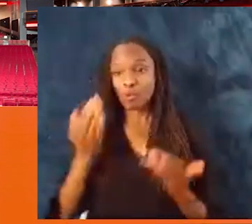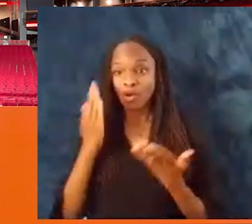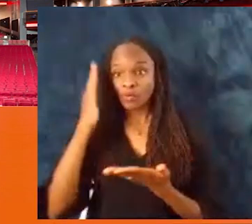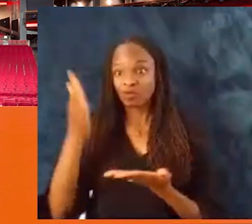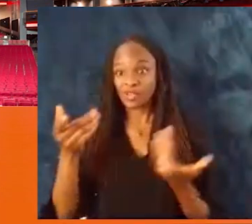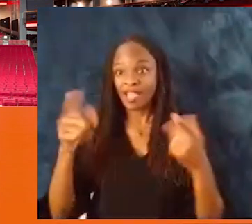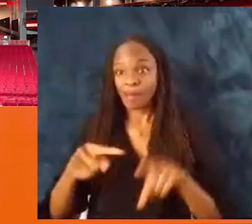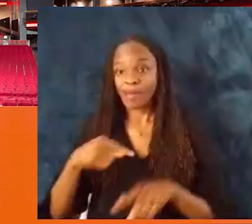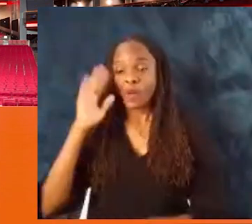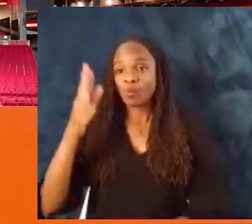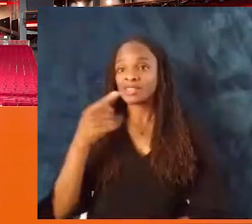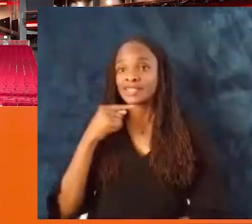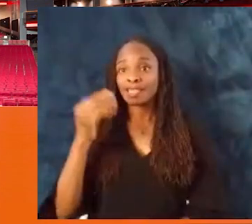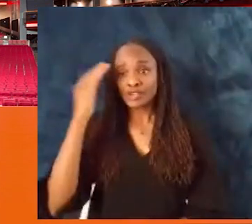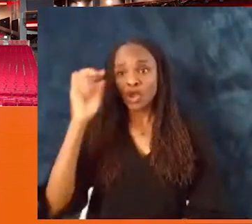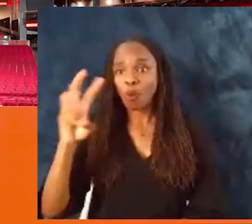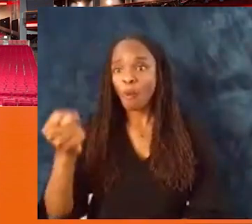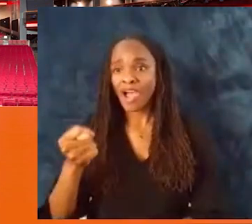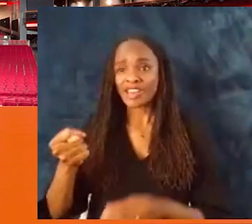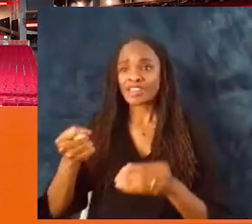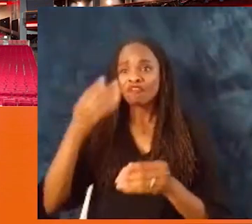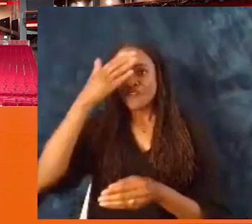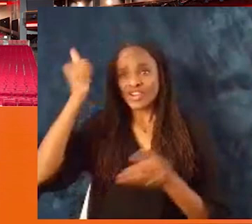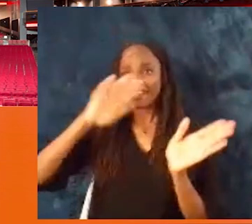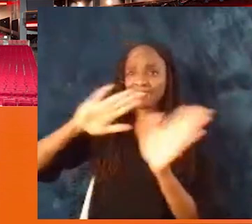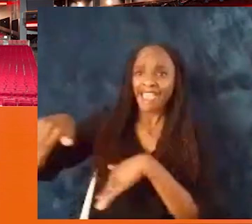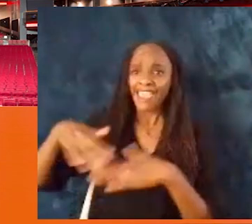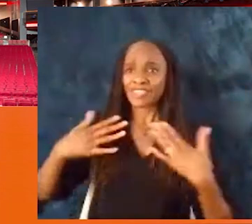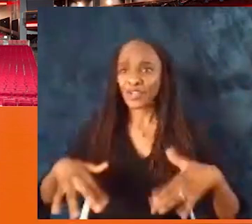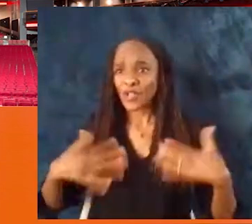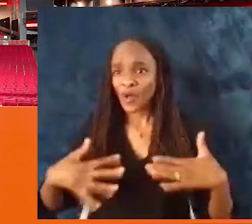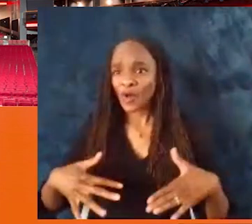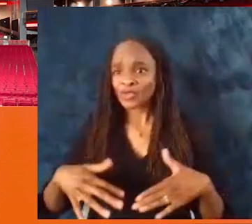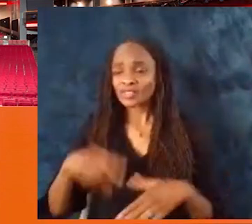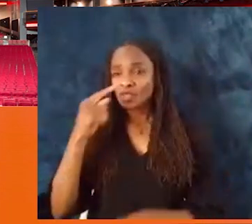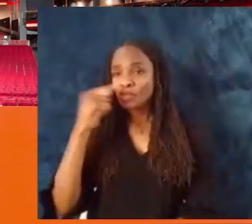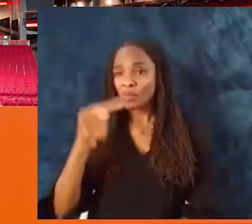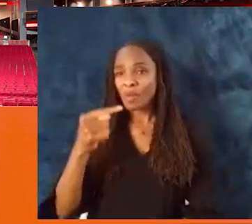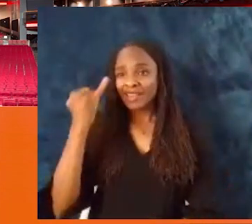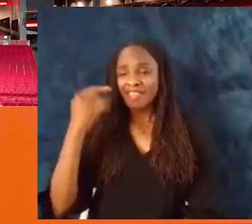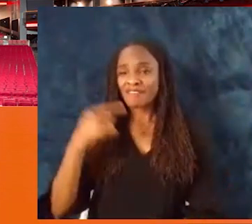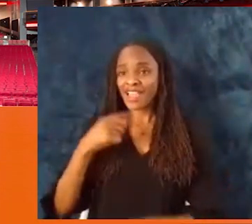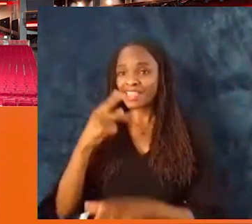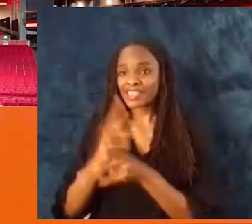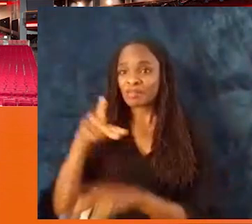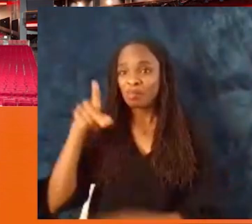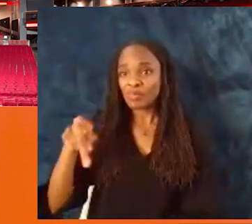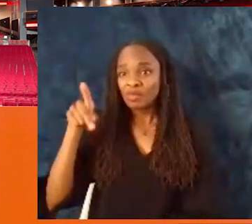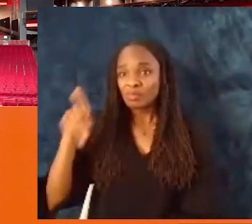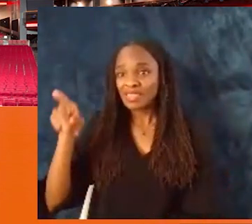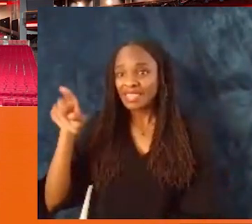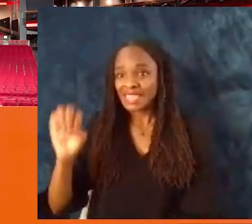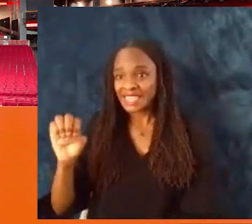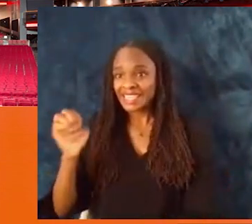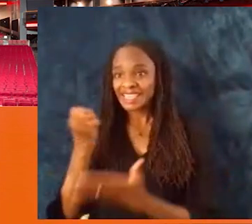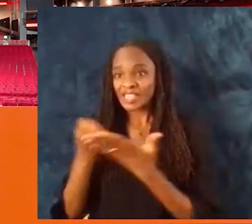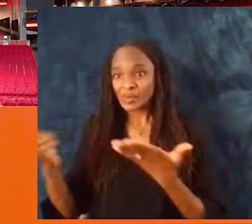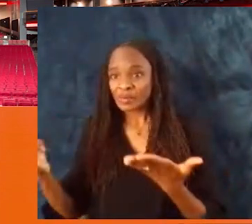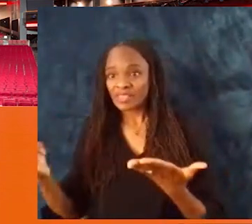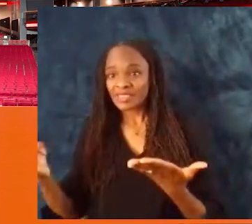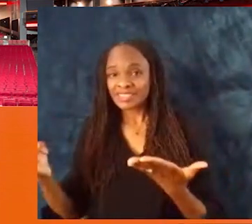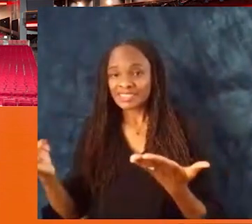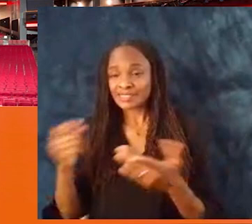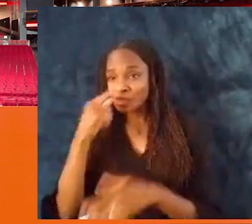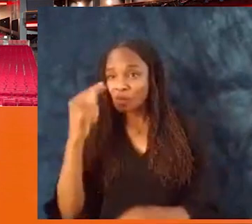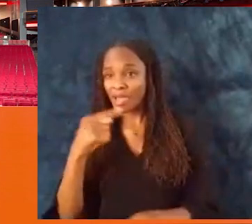have been like, you know what? Forget the clothes. You guys mind if I keep some of this PPE equipment we got laying around? You guys mind if I